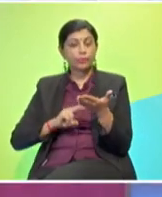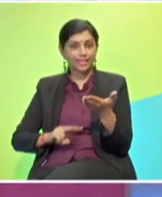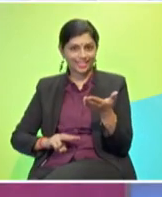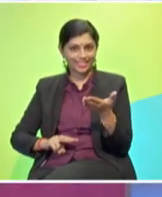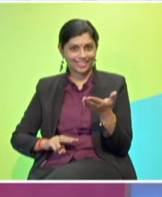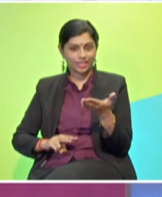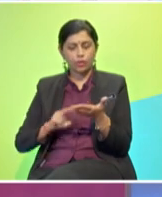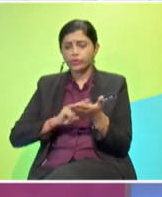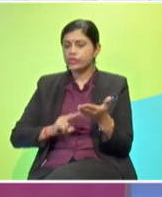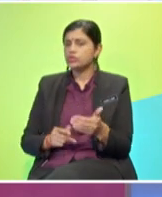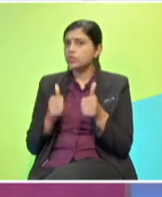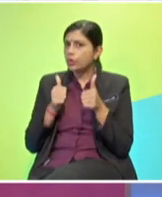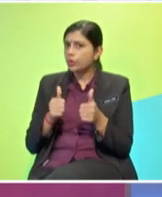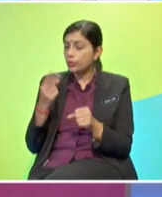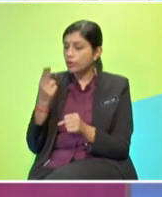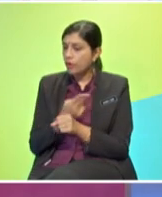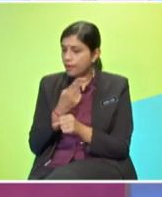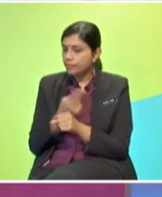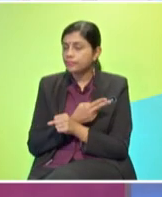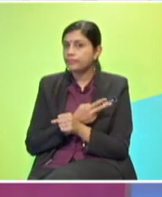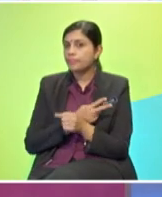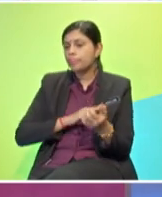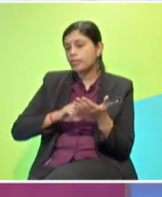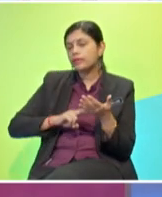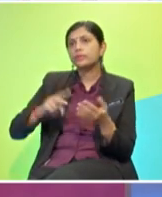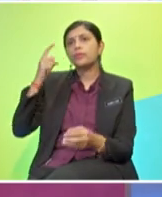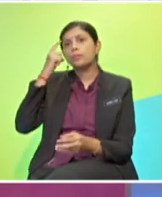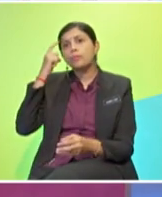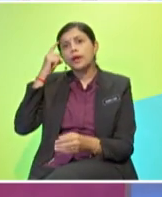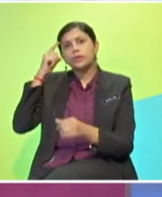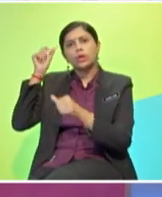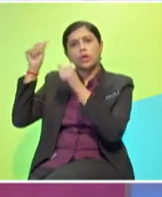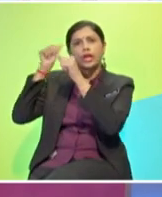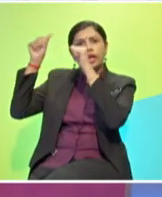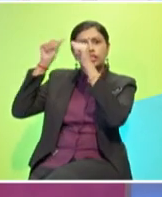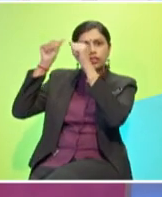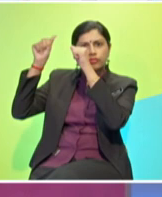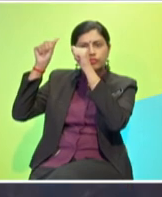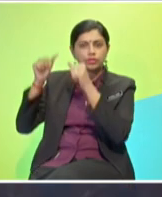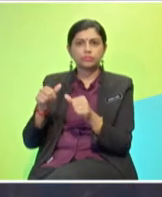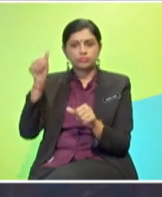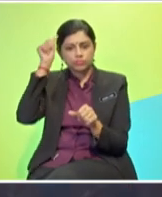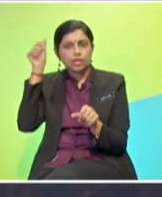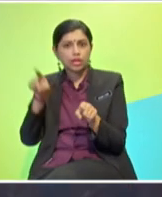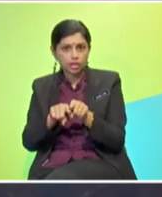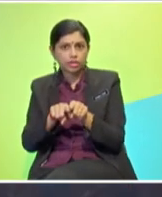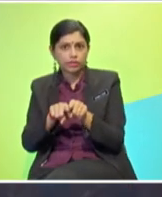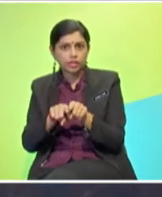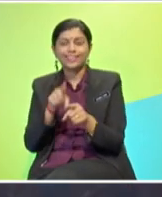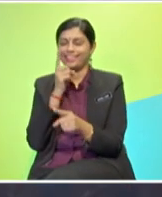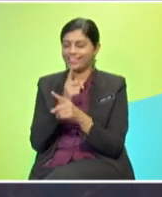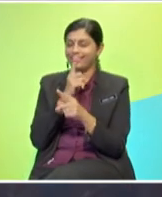hobby. Okay. And reading makes your mind active. Do you agree with me? Yes.